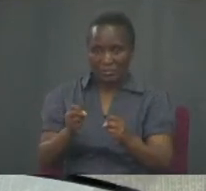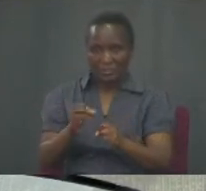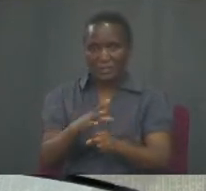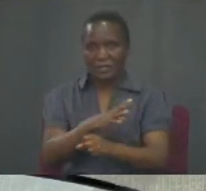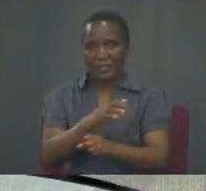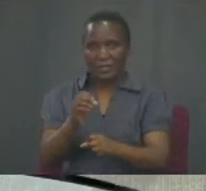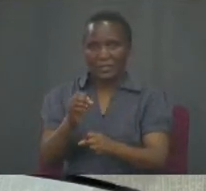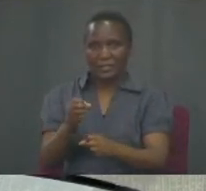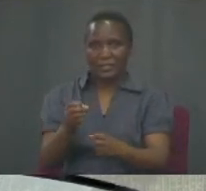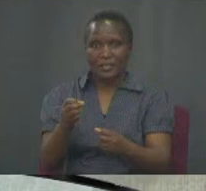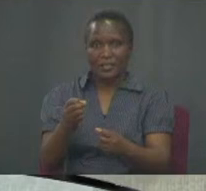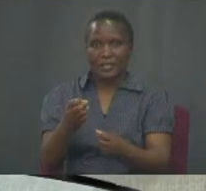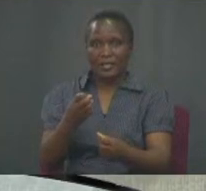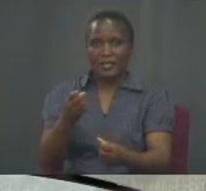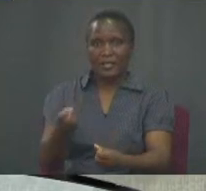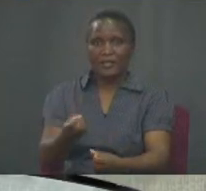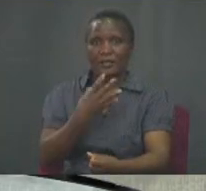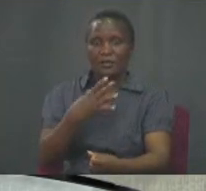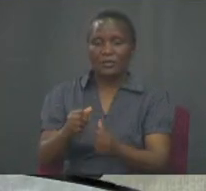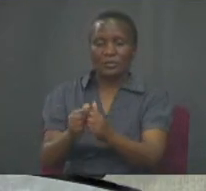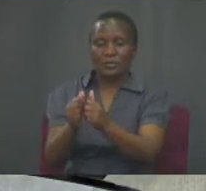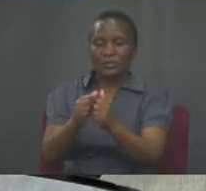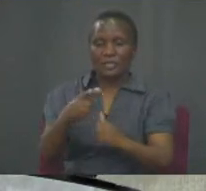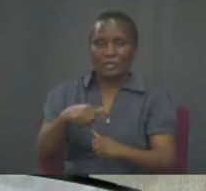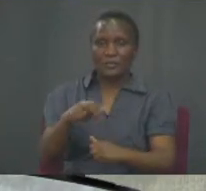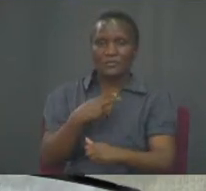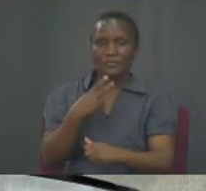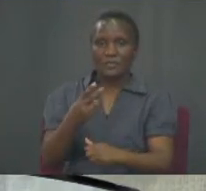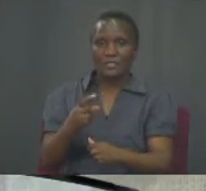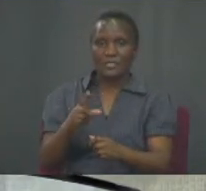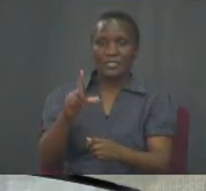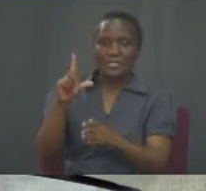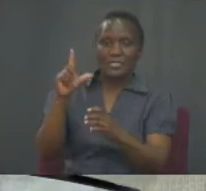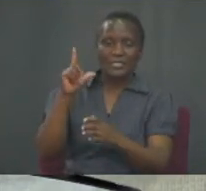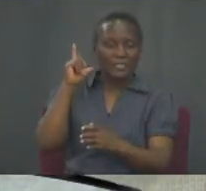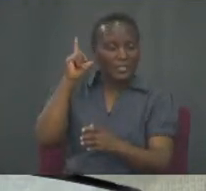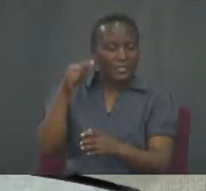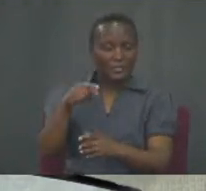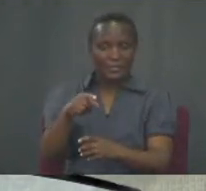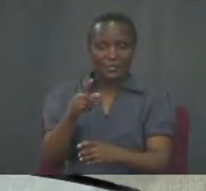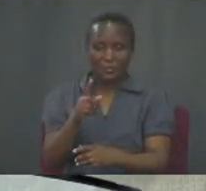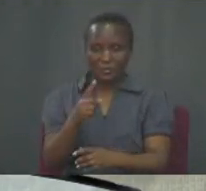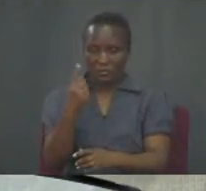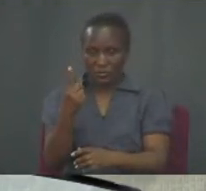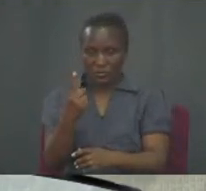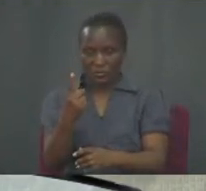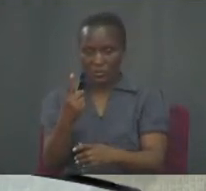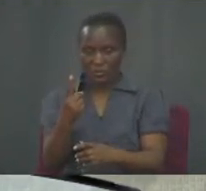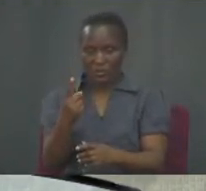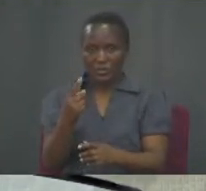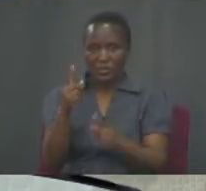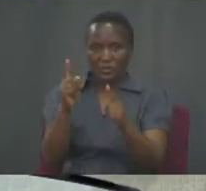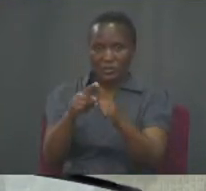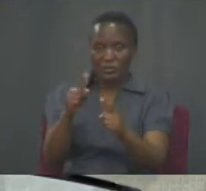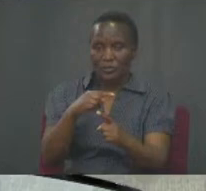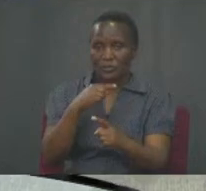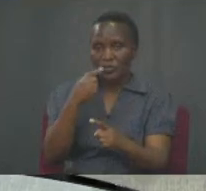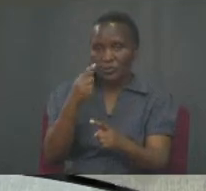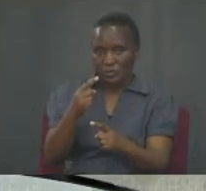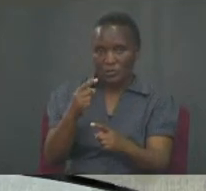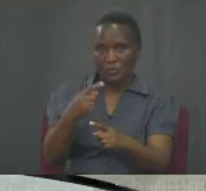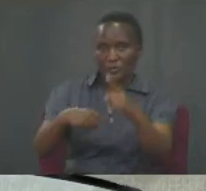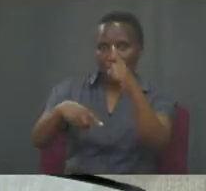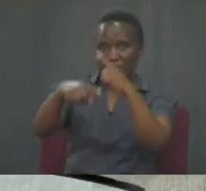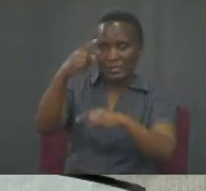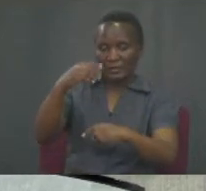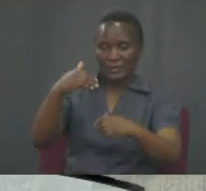and echo with our shout. Listen to this one. To him that overcomes, to him who has faith, to him